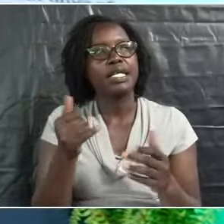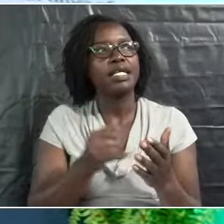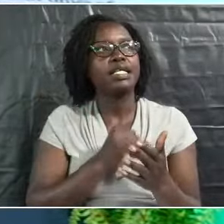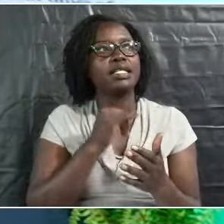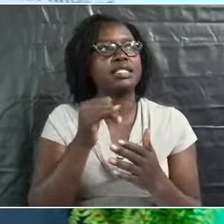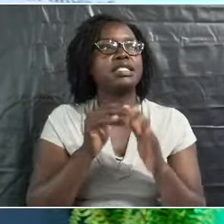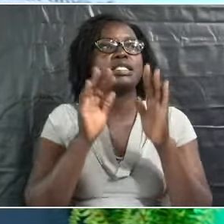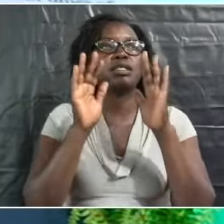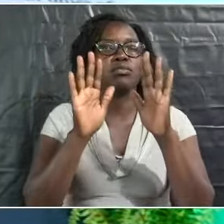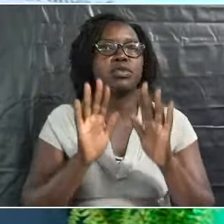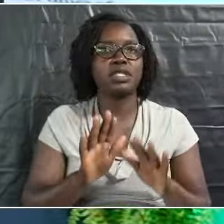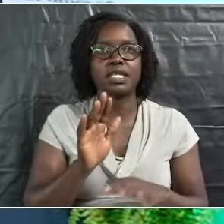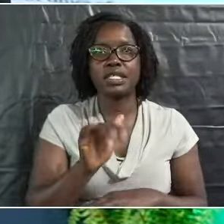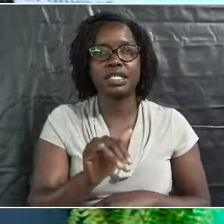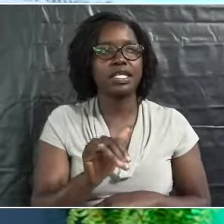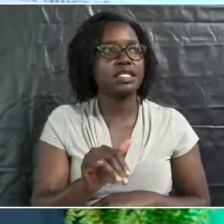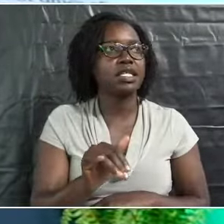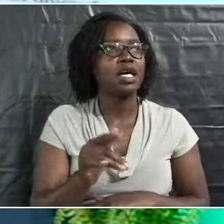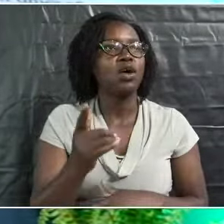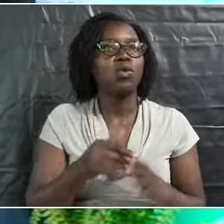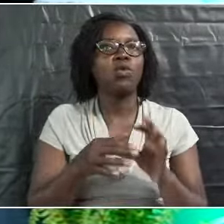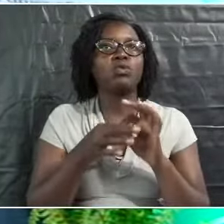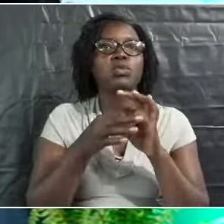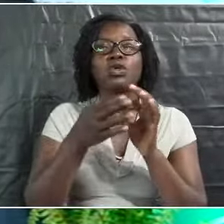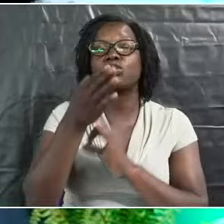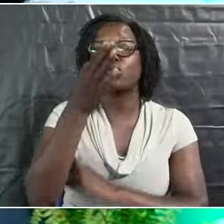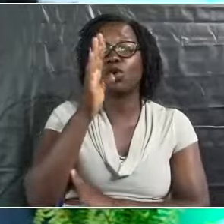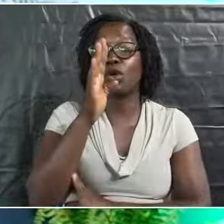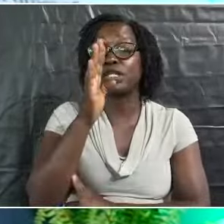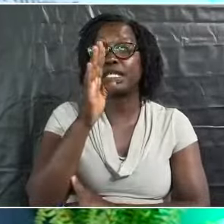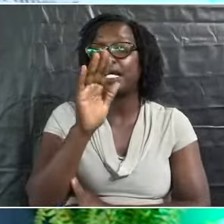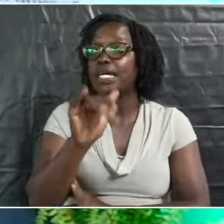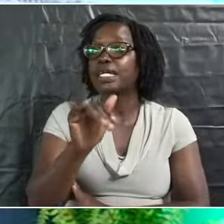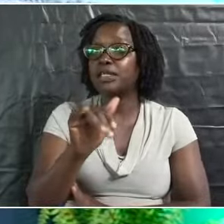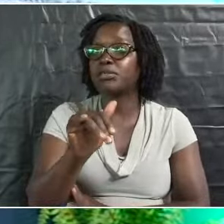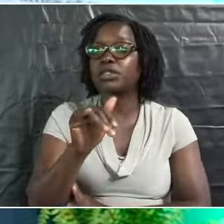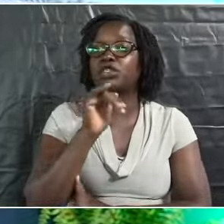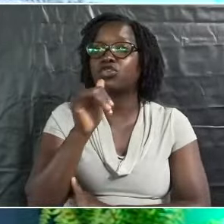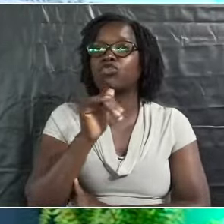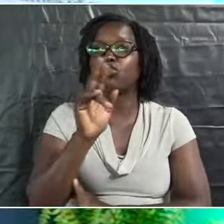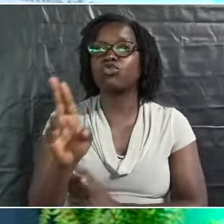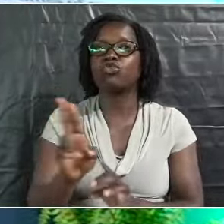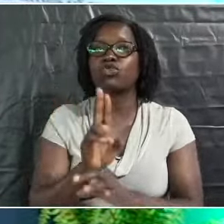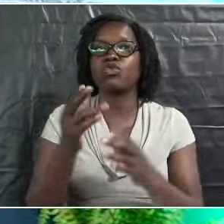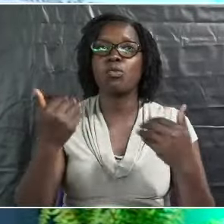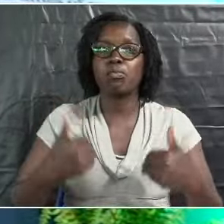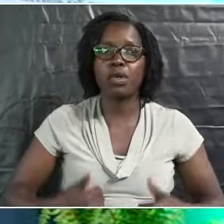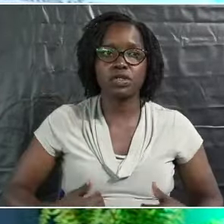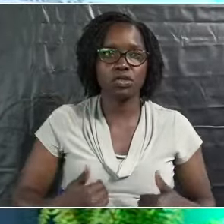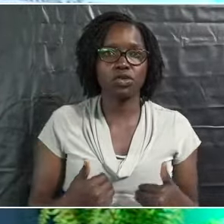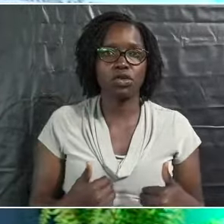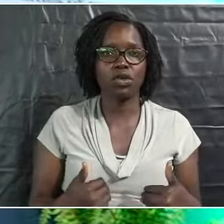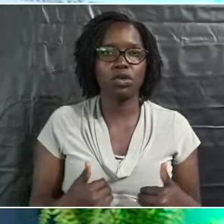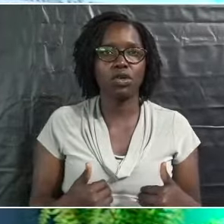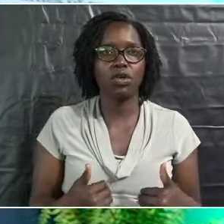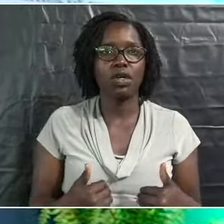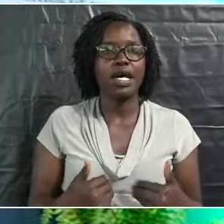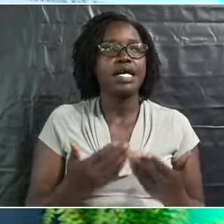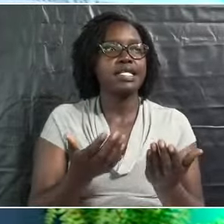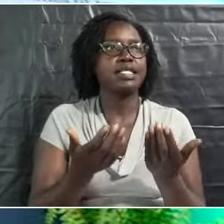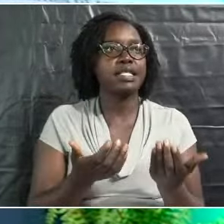why it is important that what belongs to God is not used for personal